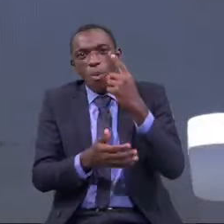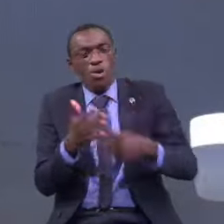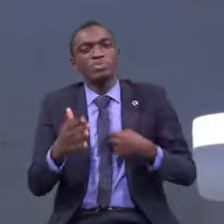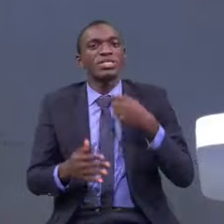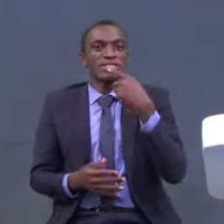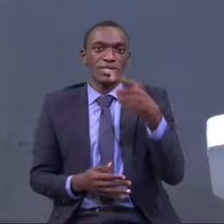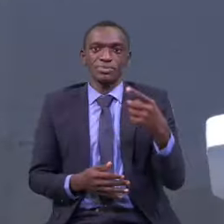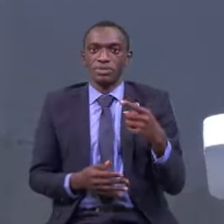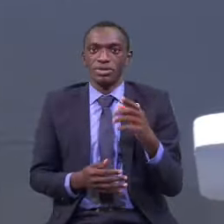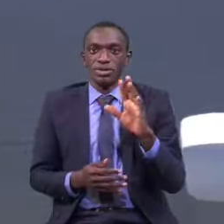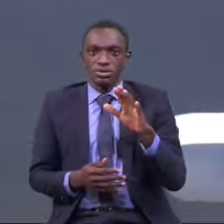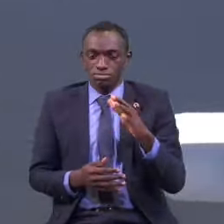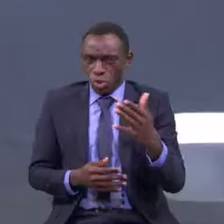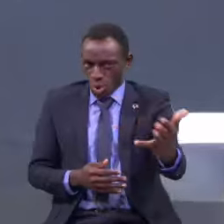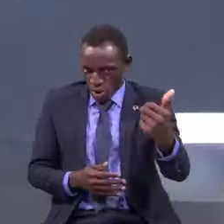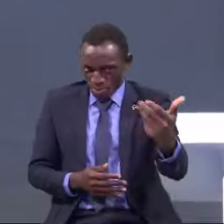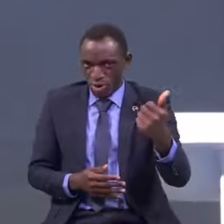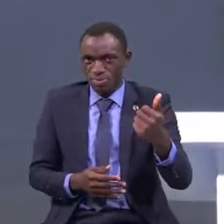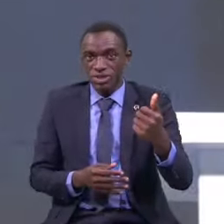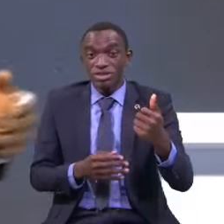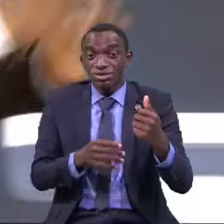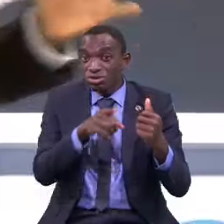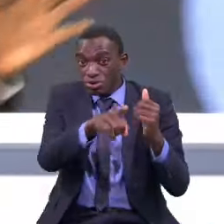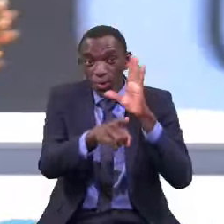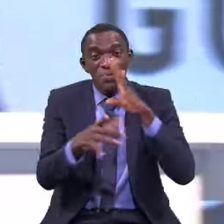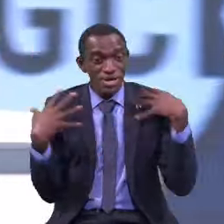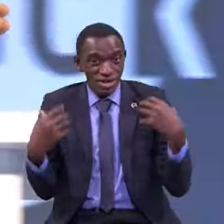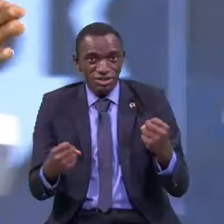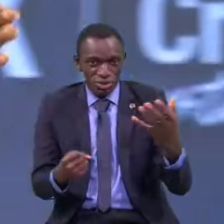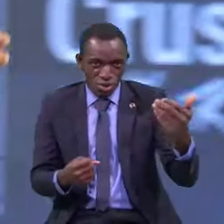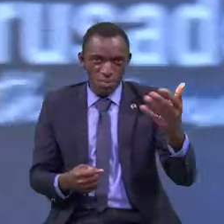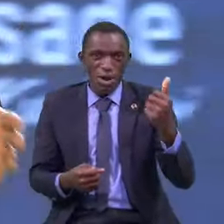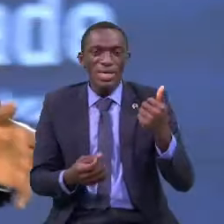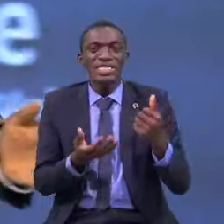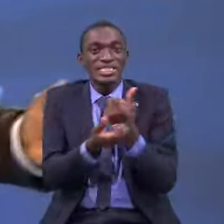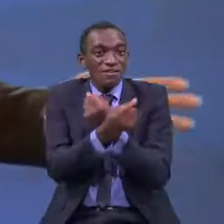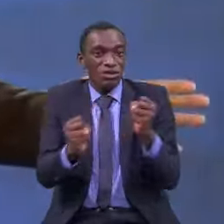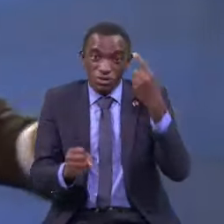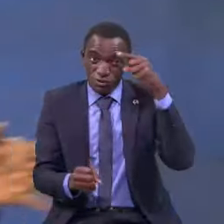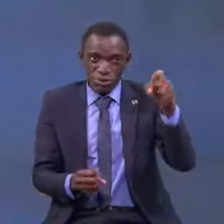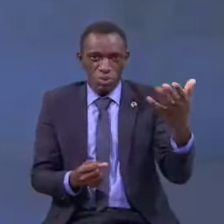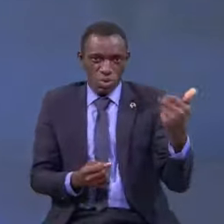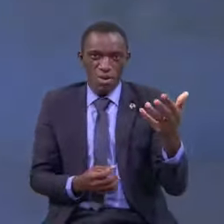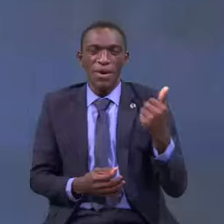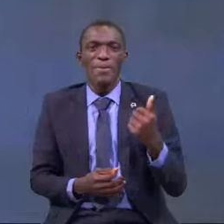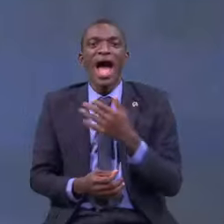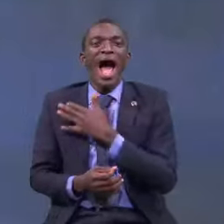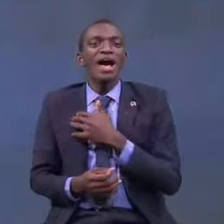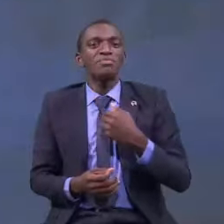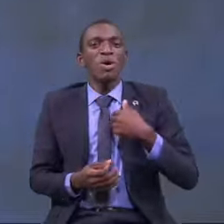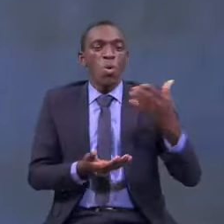I say, come, come. There's healing for you, come. There's salvation for you, come. I'll bring you to